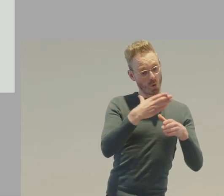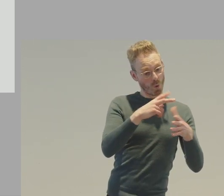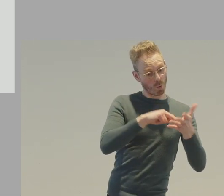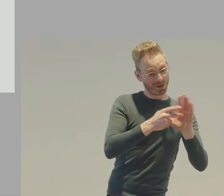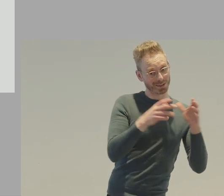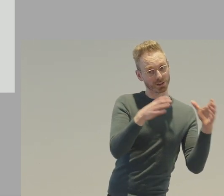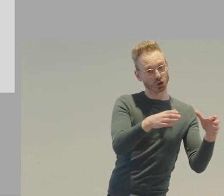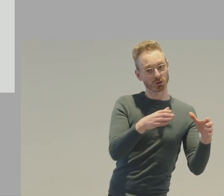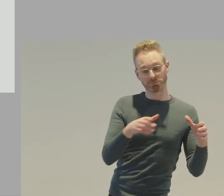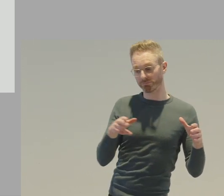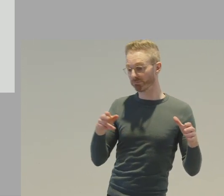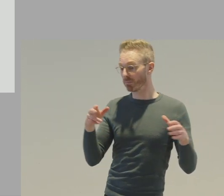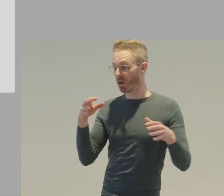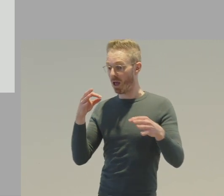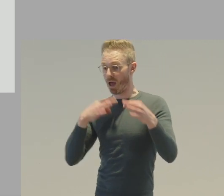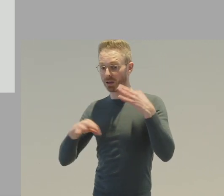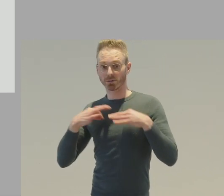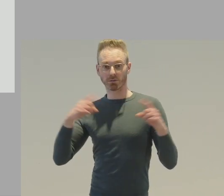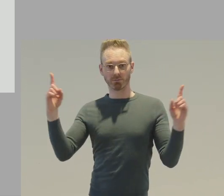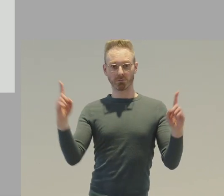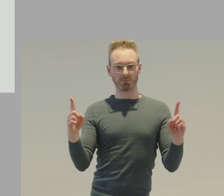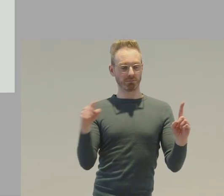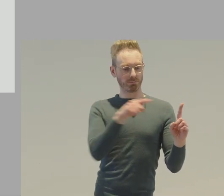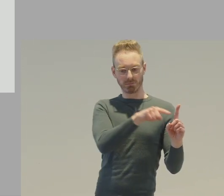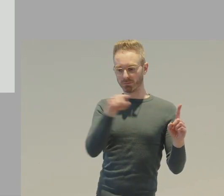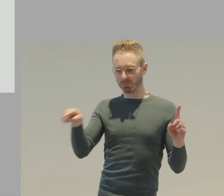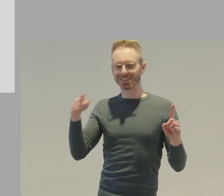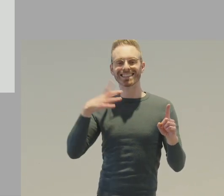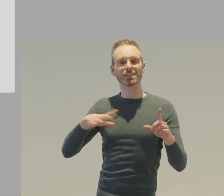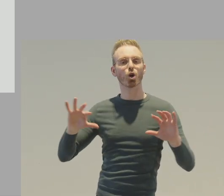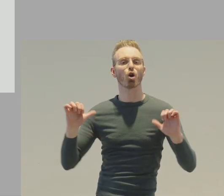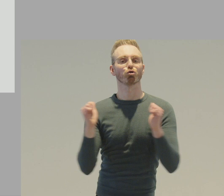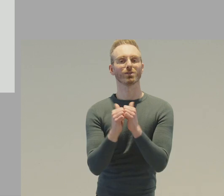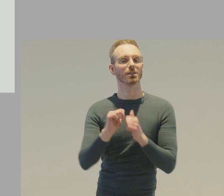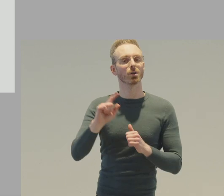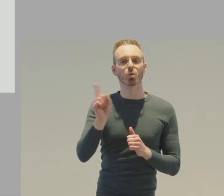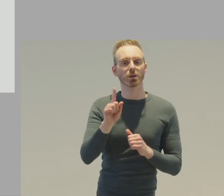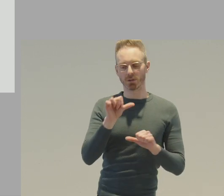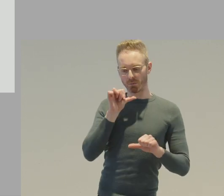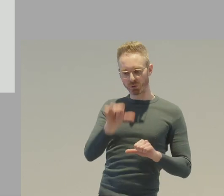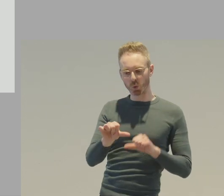talking about this, and we'll get into it a bit later, is because